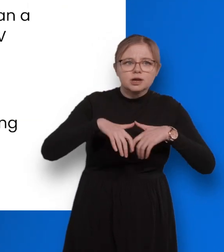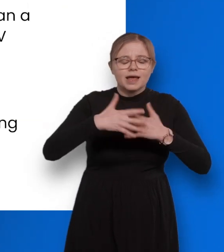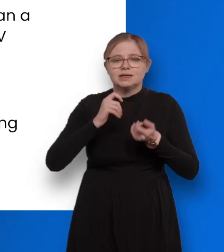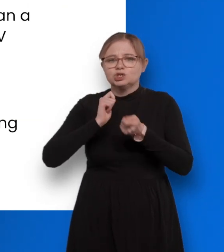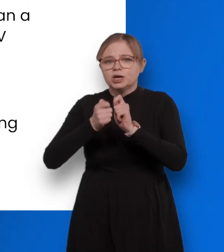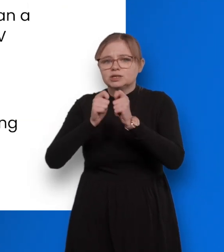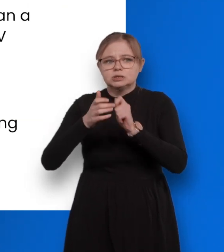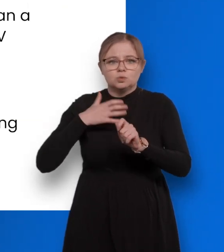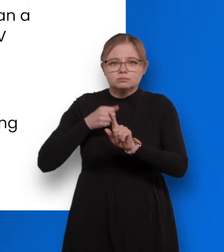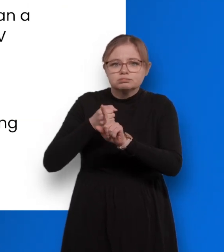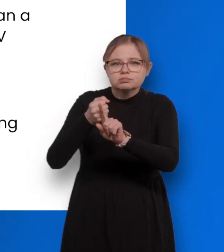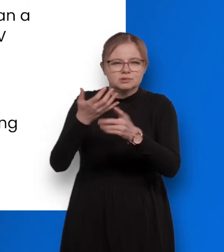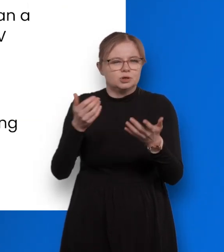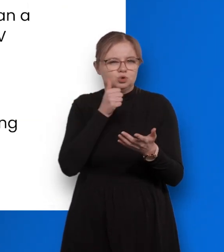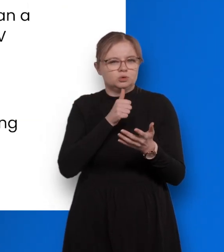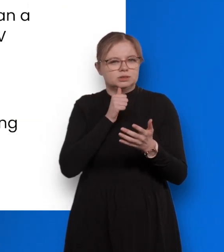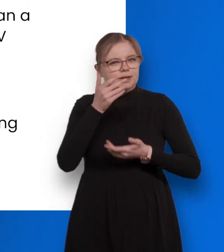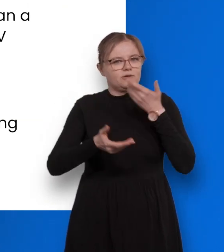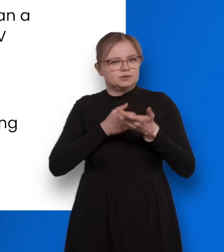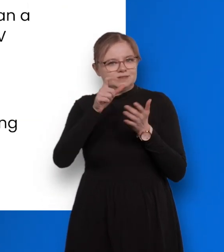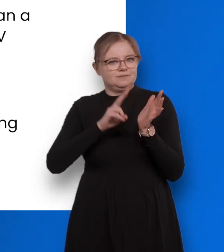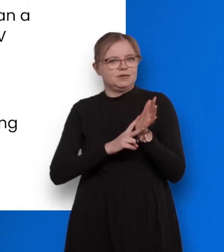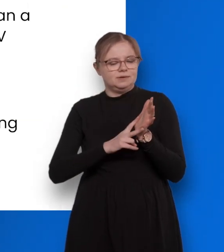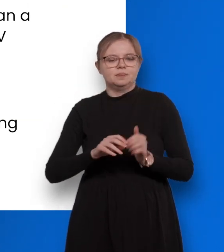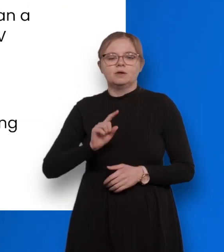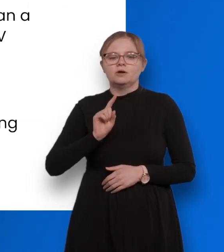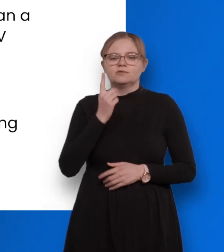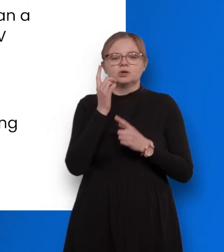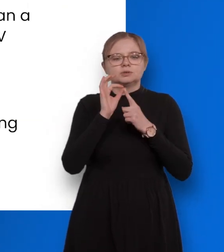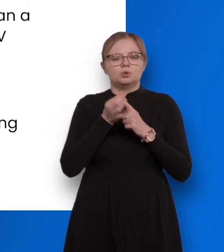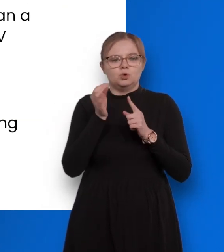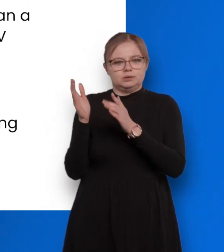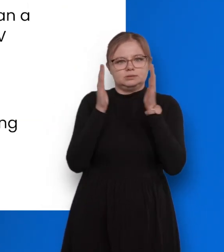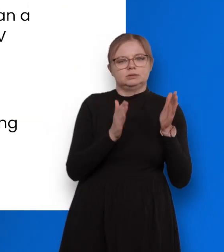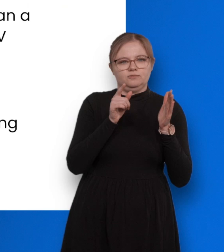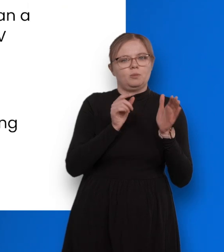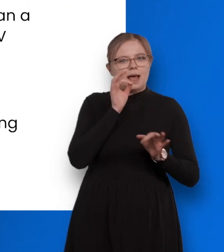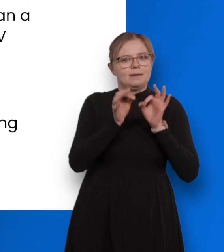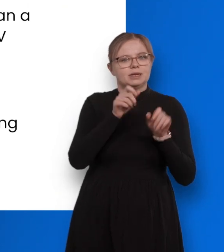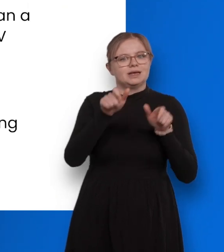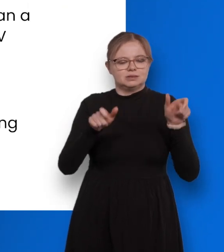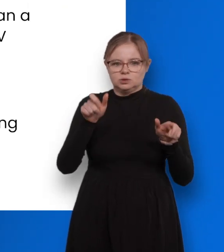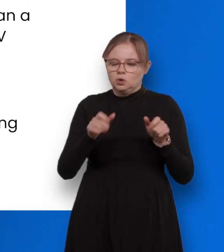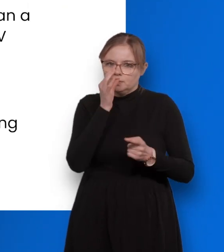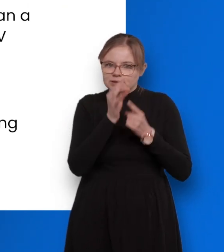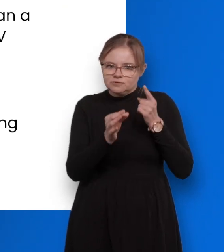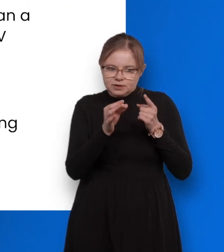see in the use of the narrative CV. So that first point from applicants, interestingly, a very specific